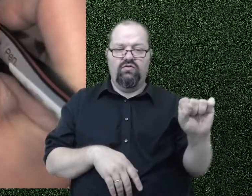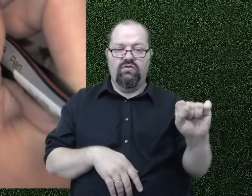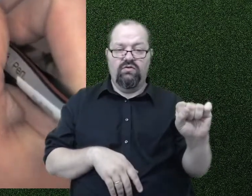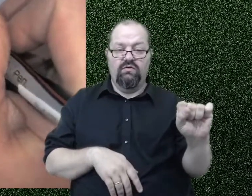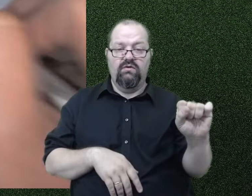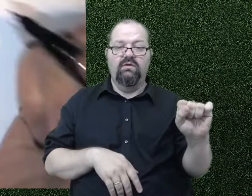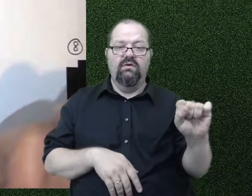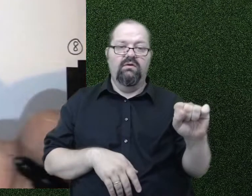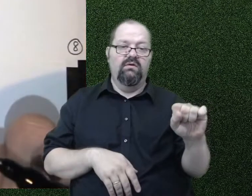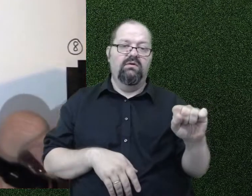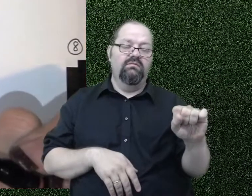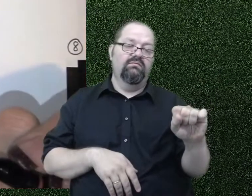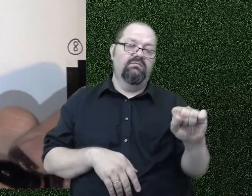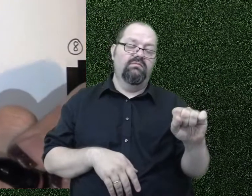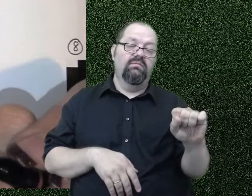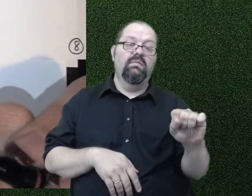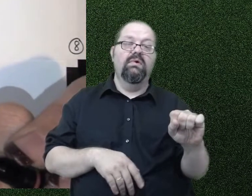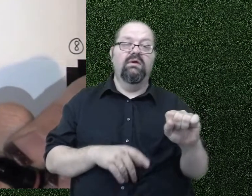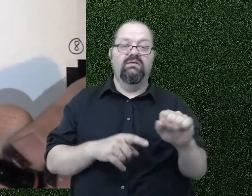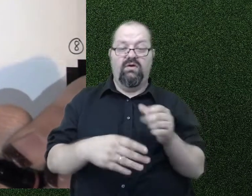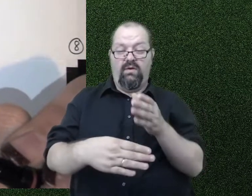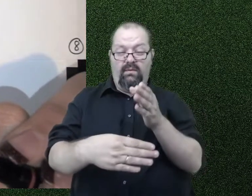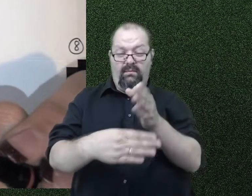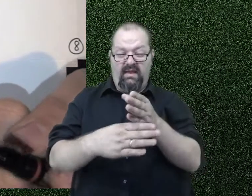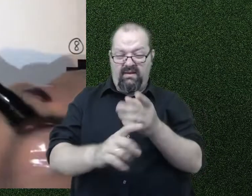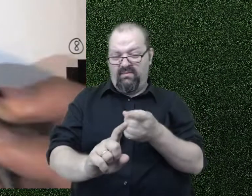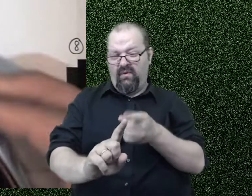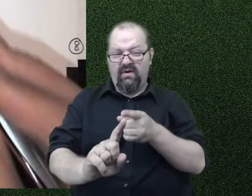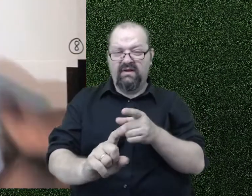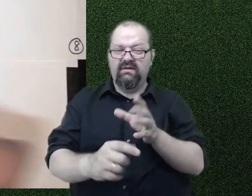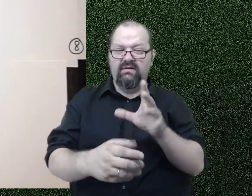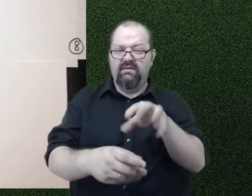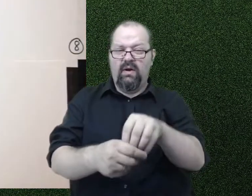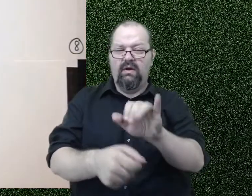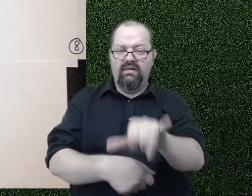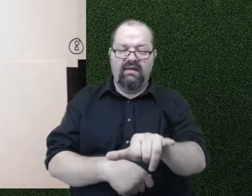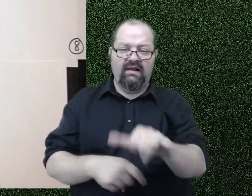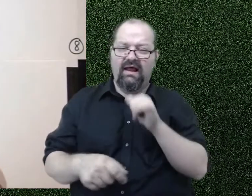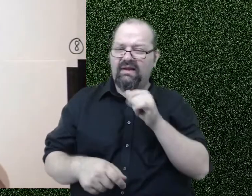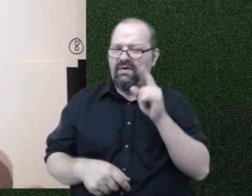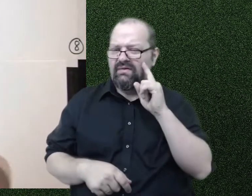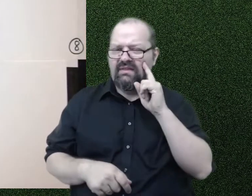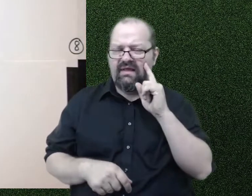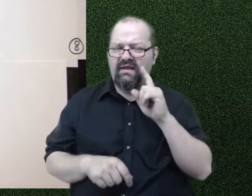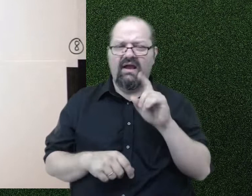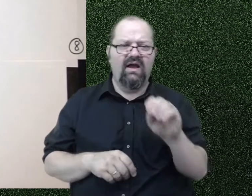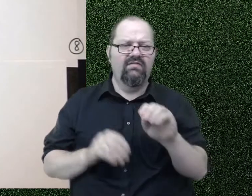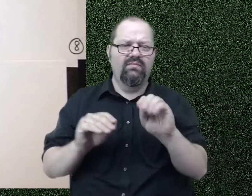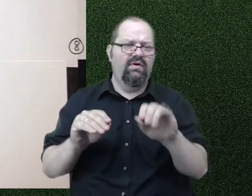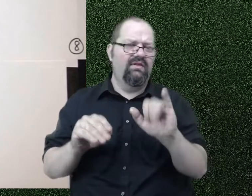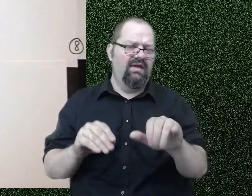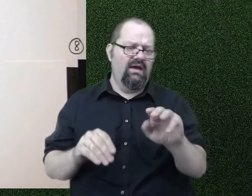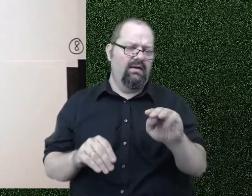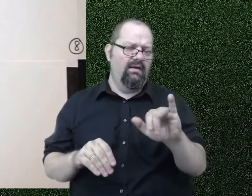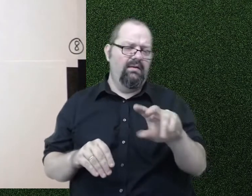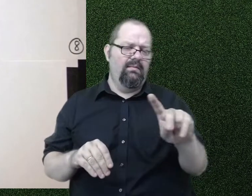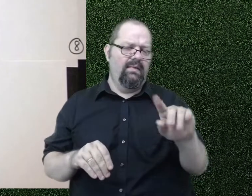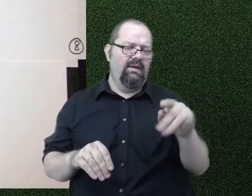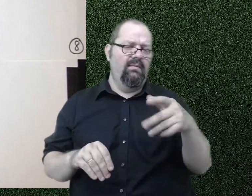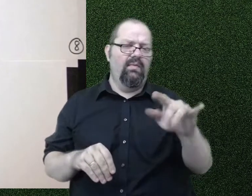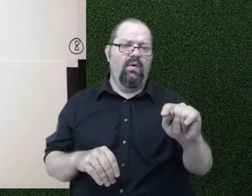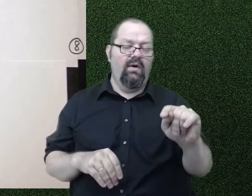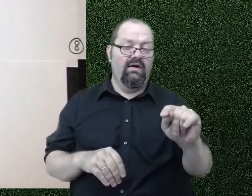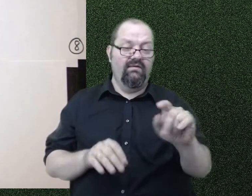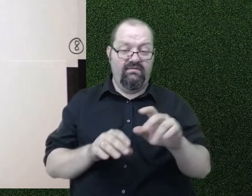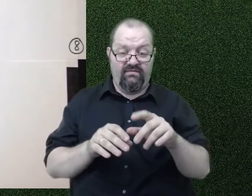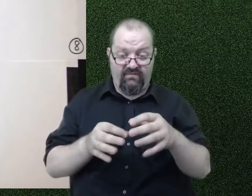Vectors in three-dimensional space. I guess midpoint is part of that too. I don't believe I've ever put that midpoint formula on a quiz though. The